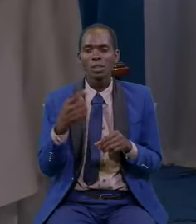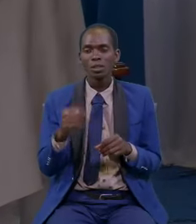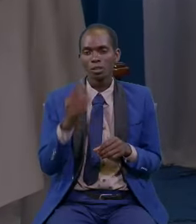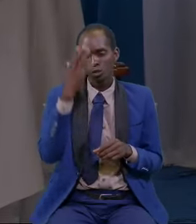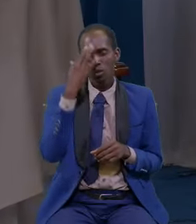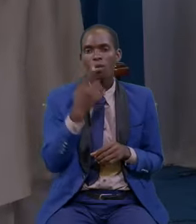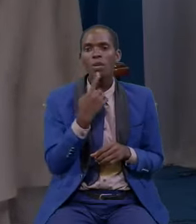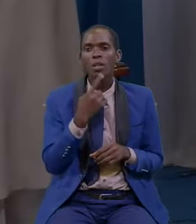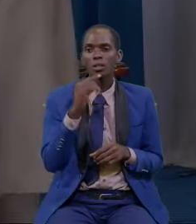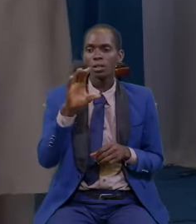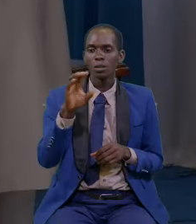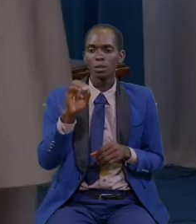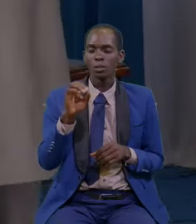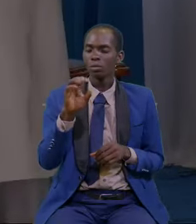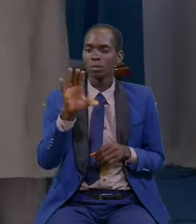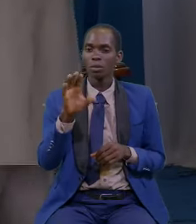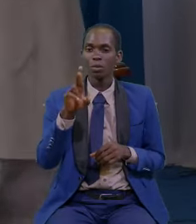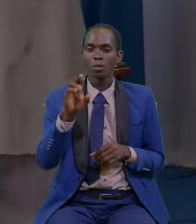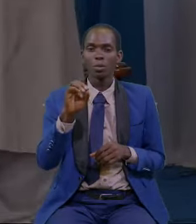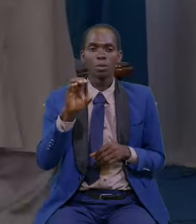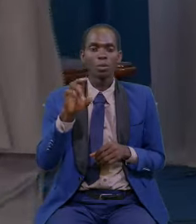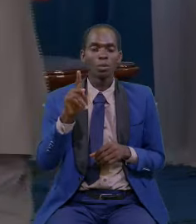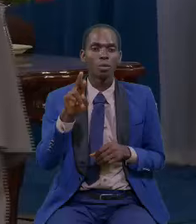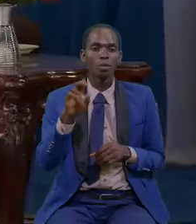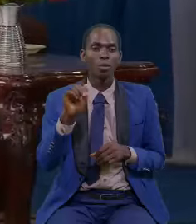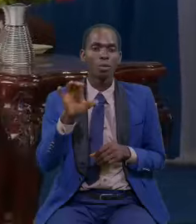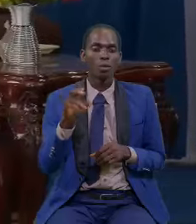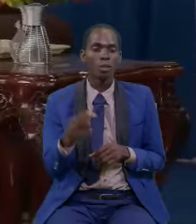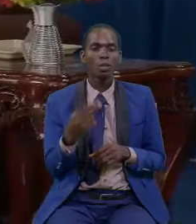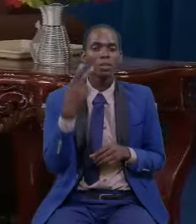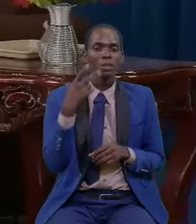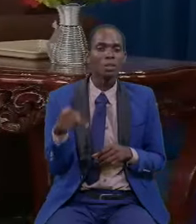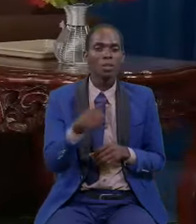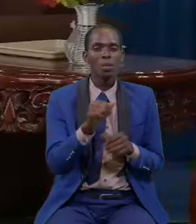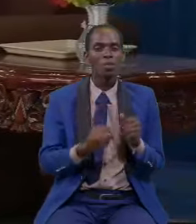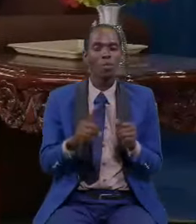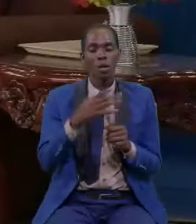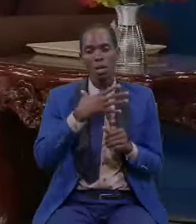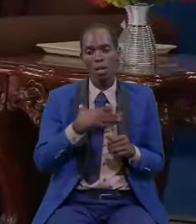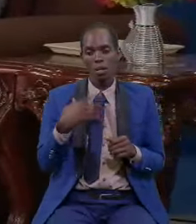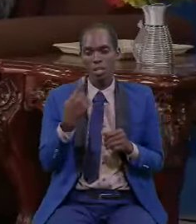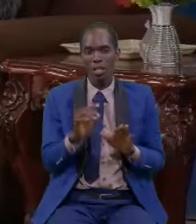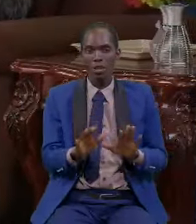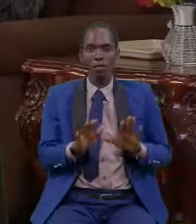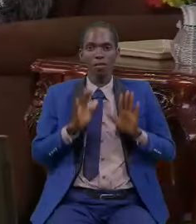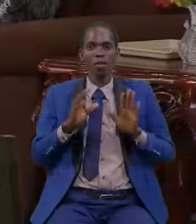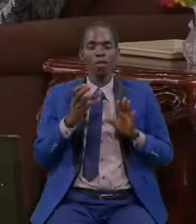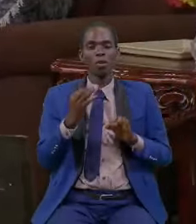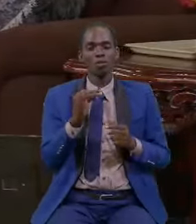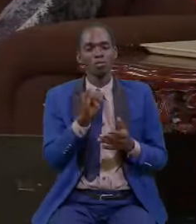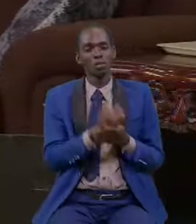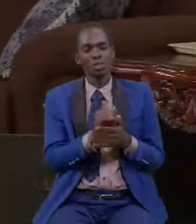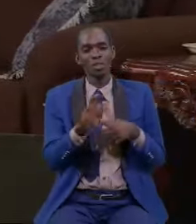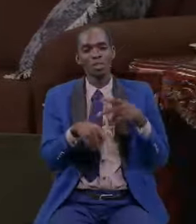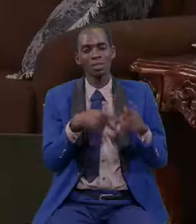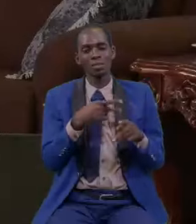cat. You see them everywhere. And the fear of those so-called spirits bring